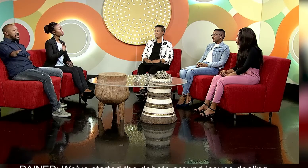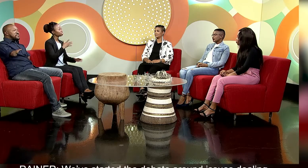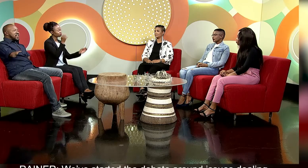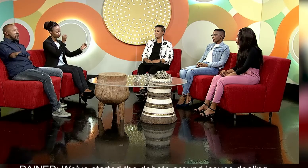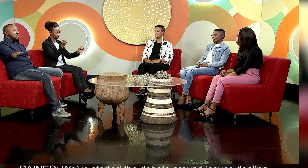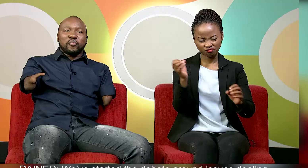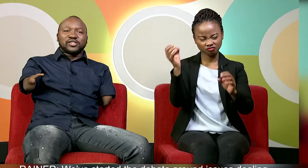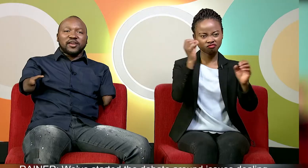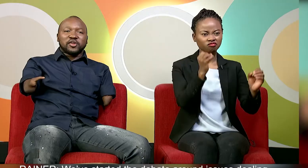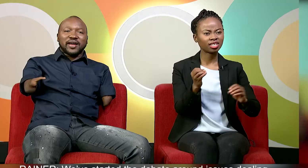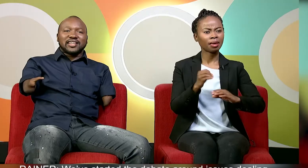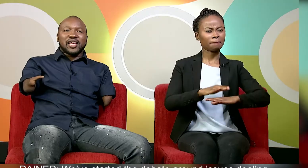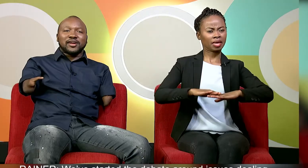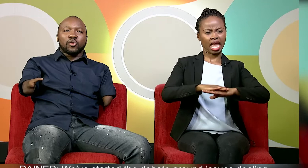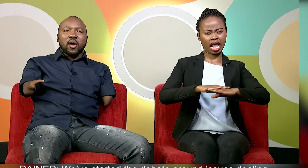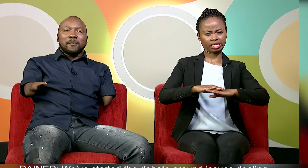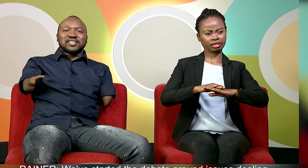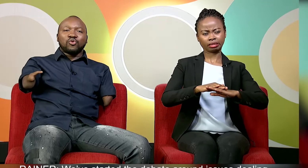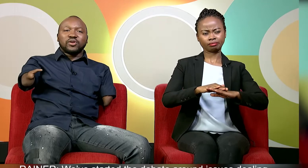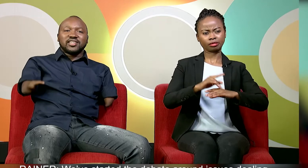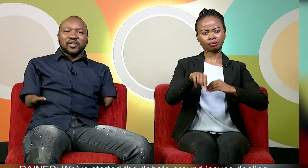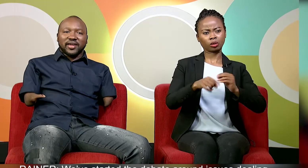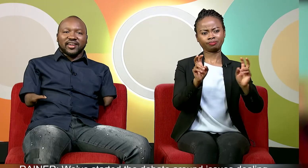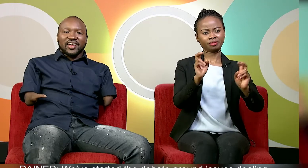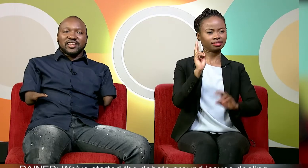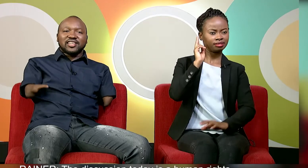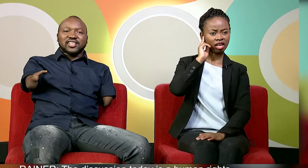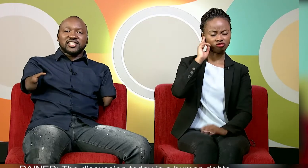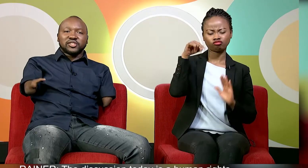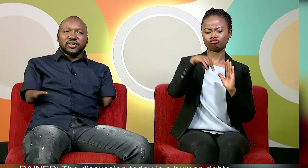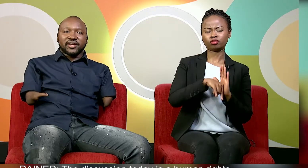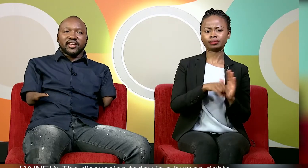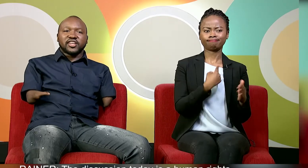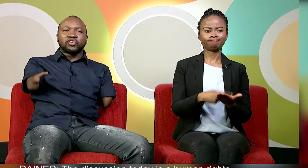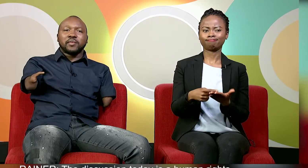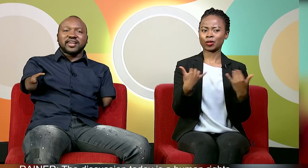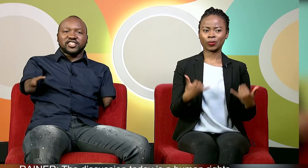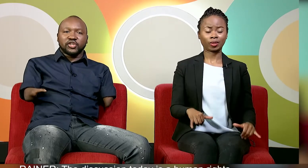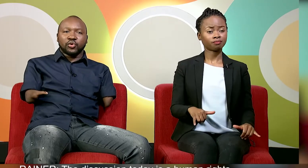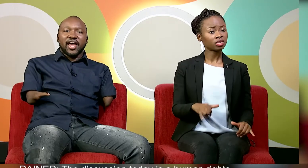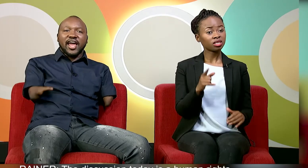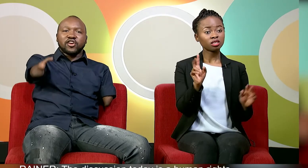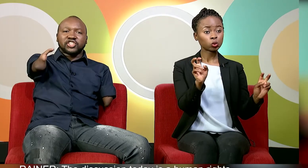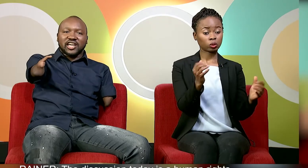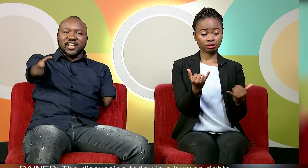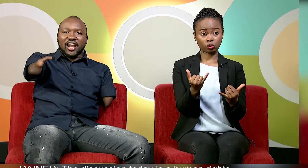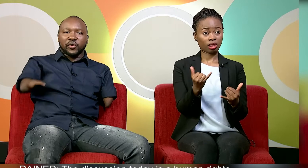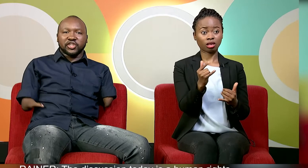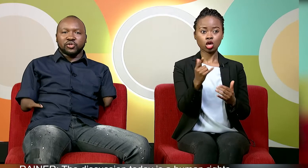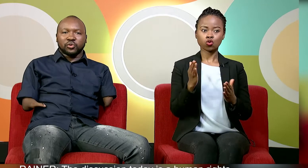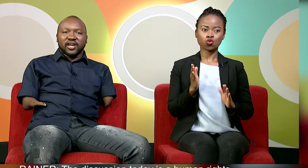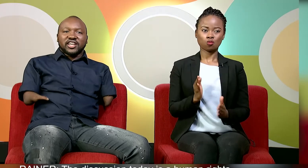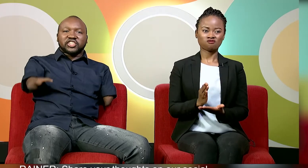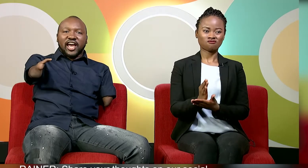haile hanyane fela puisano dibakeng tsa batho ba sa utlwing ditsebeng. The discussion today is a human rights issue and not just a